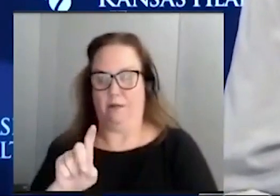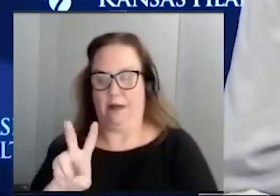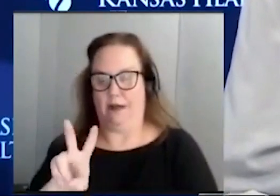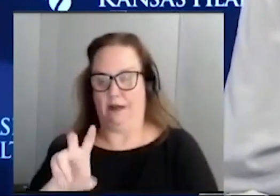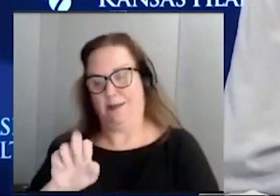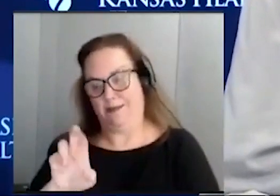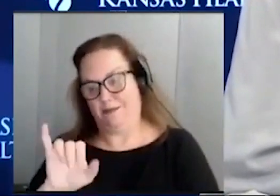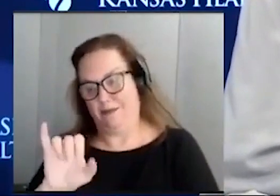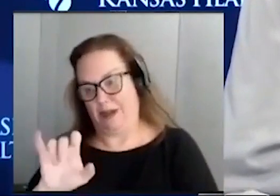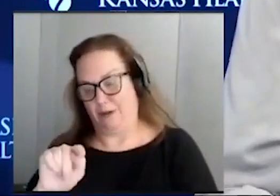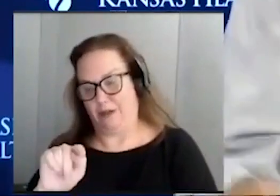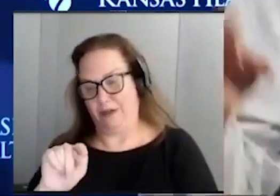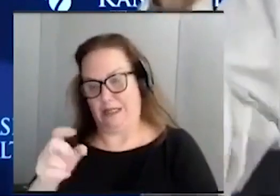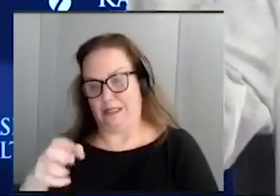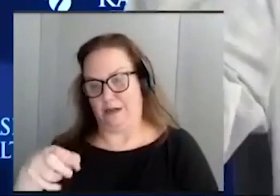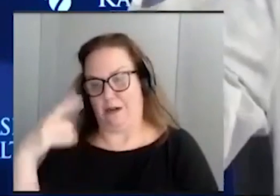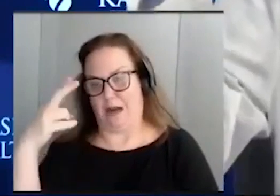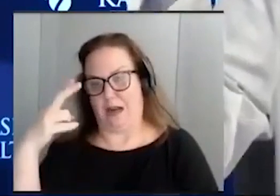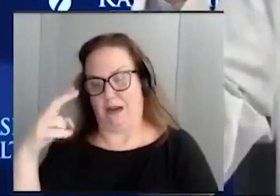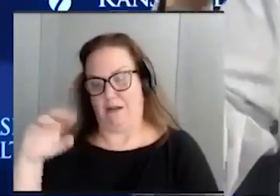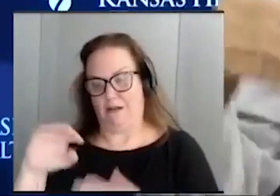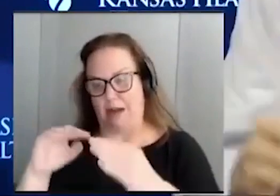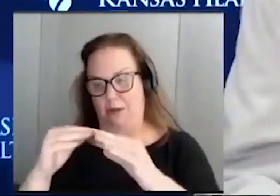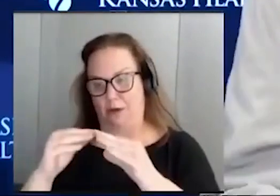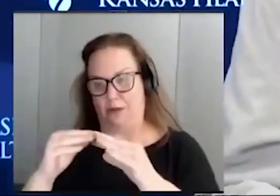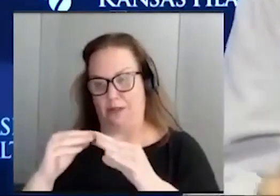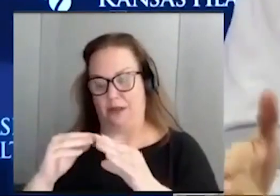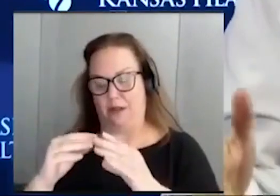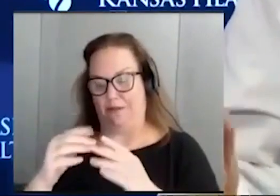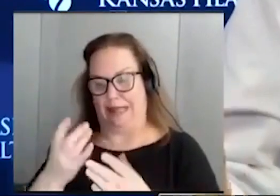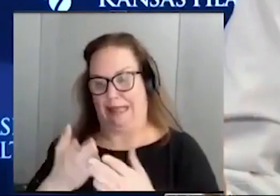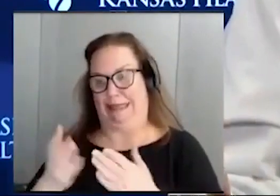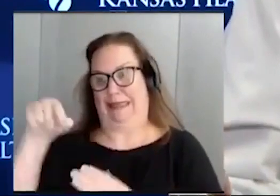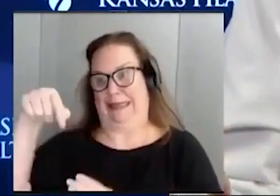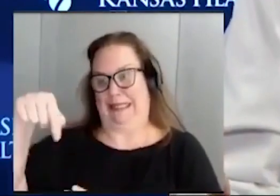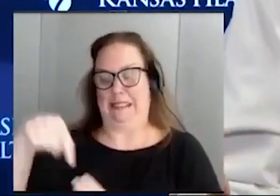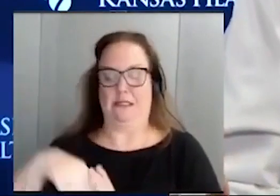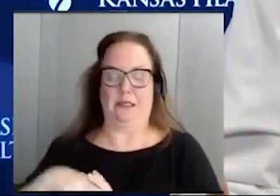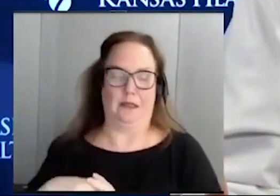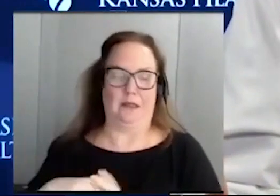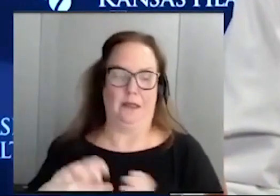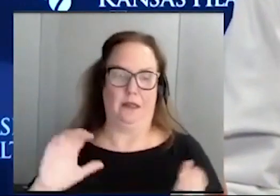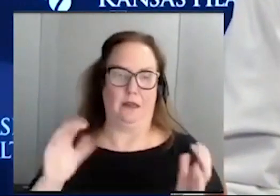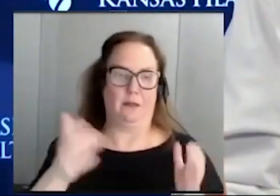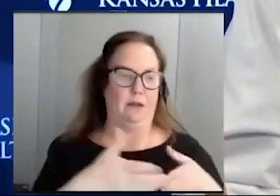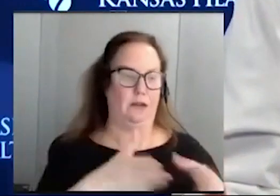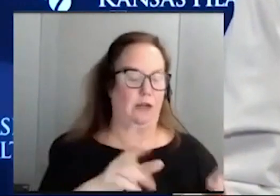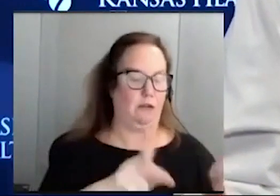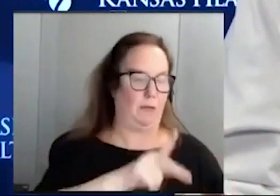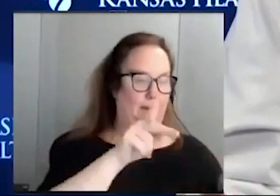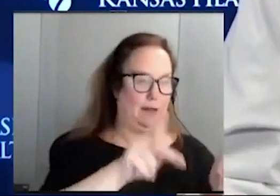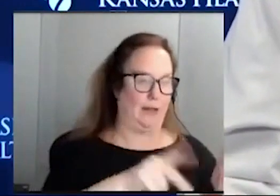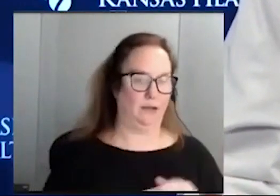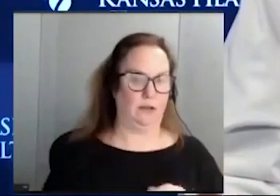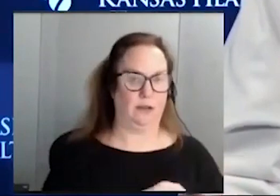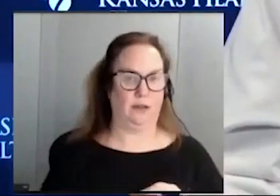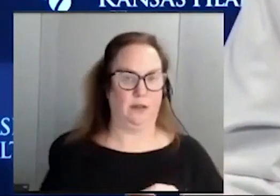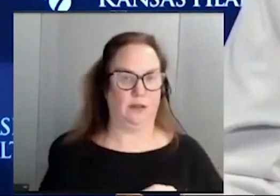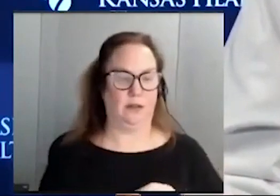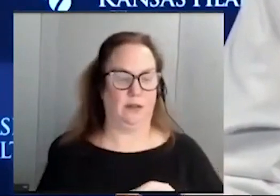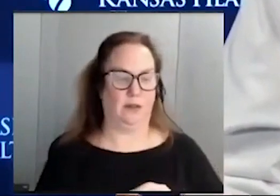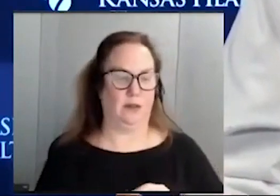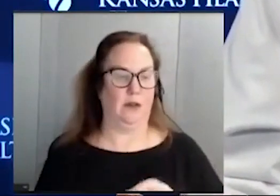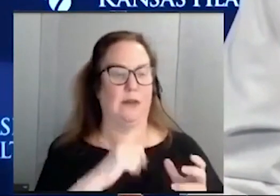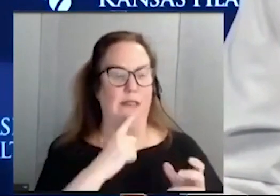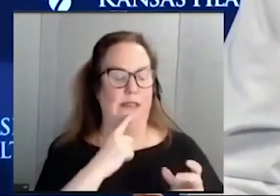Is there a higher incidence of this, whatever this may be, than there is in the general population, right? And then we can say, okay,